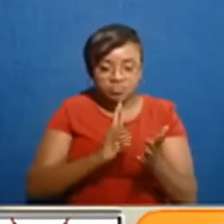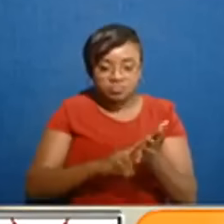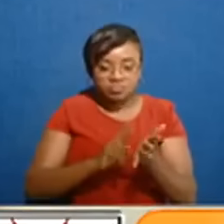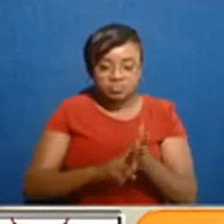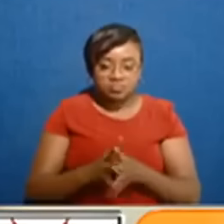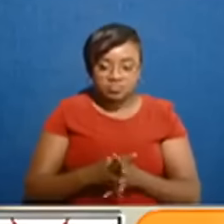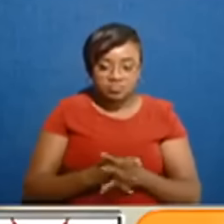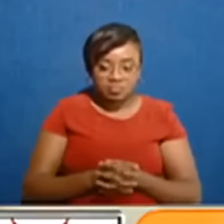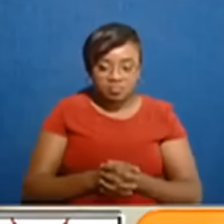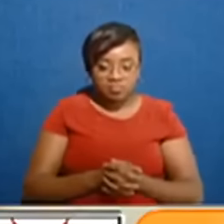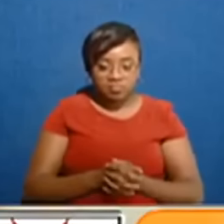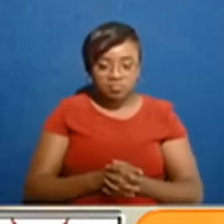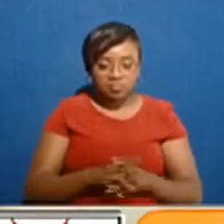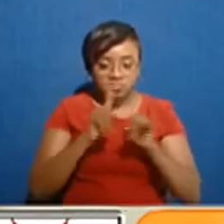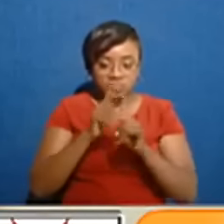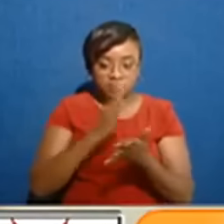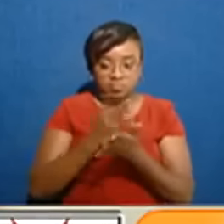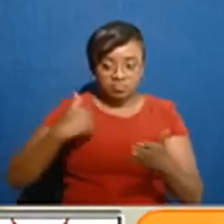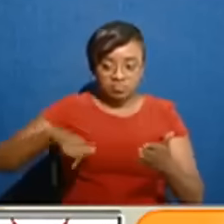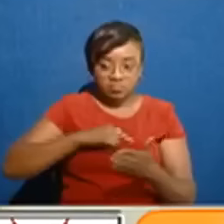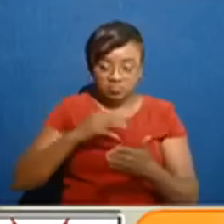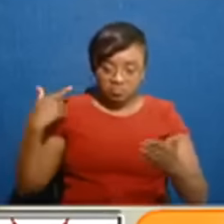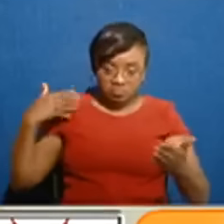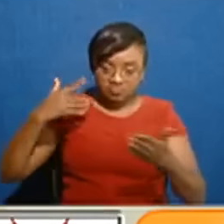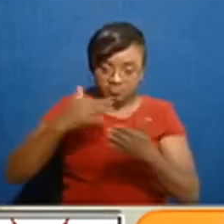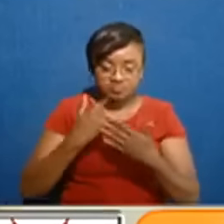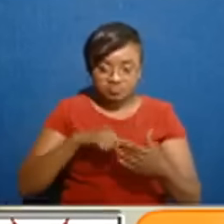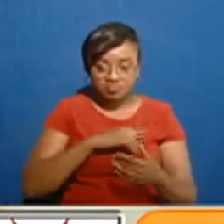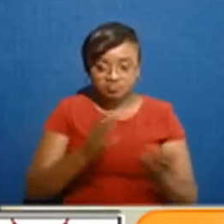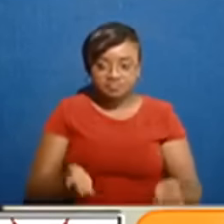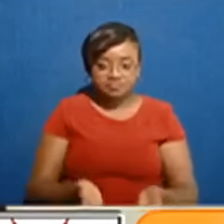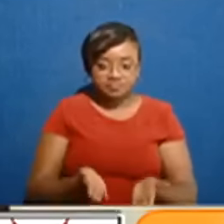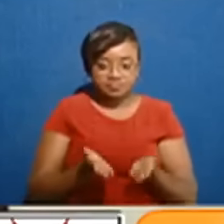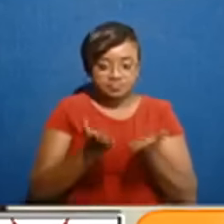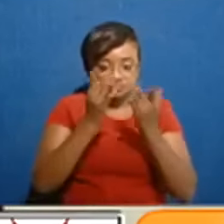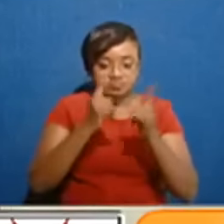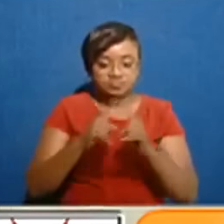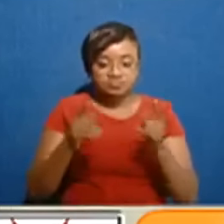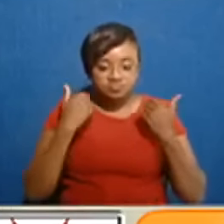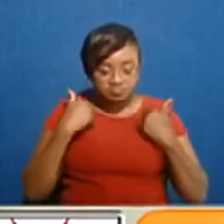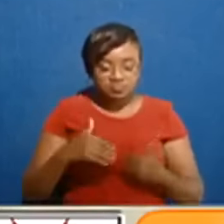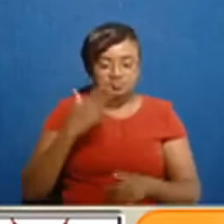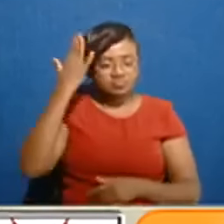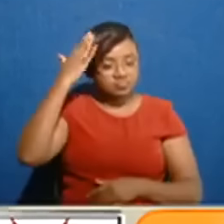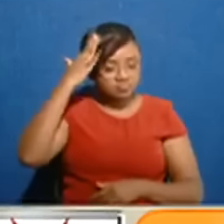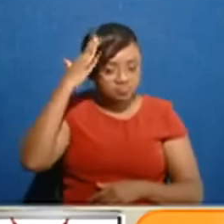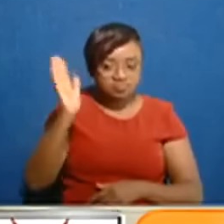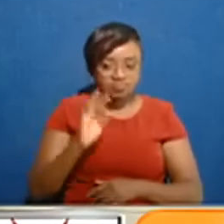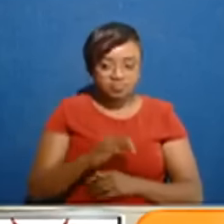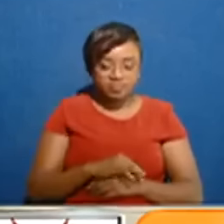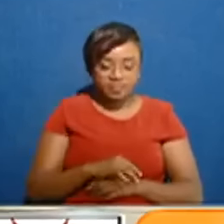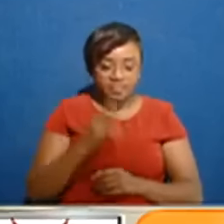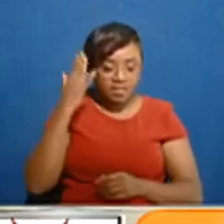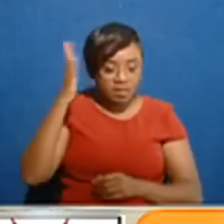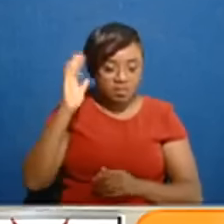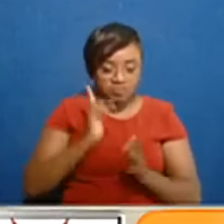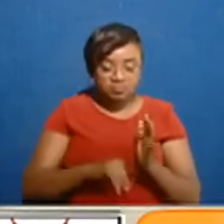the progress we have made, I am acutely aware that the people of